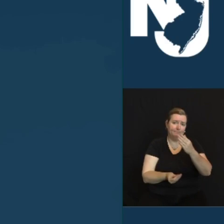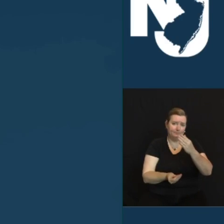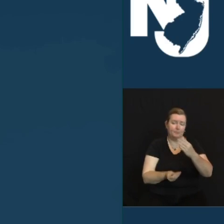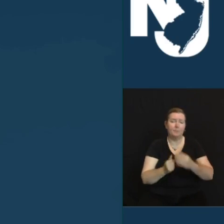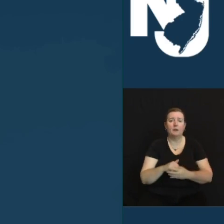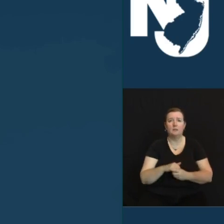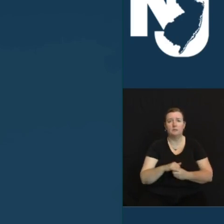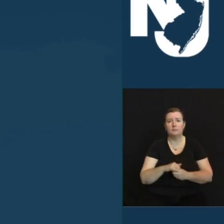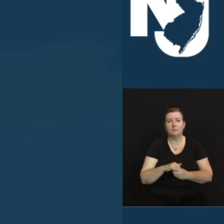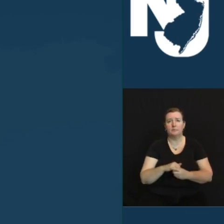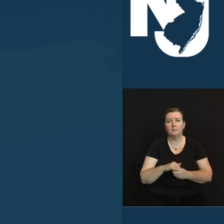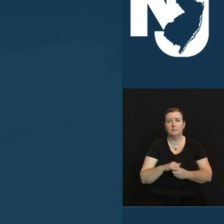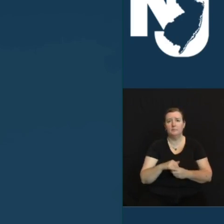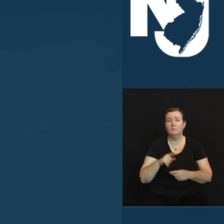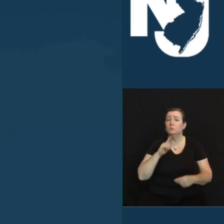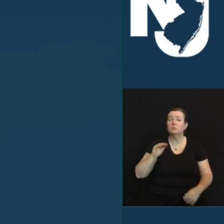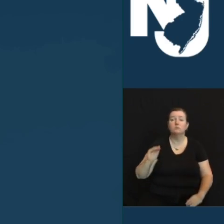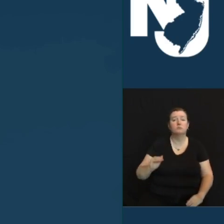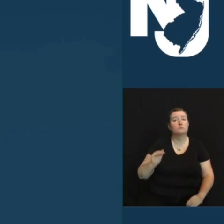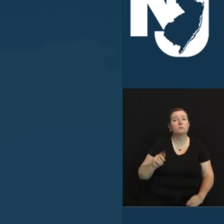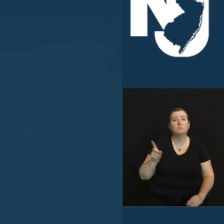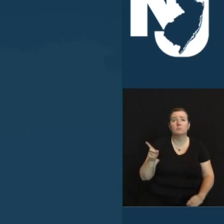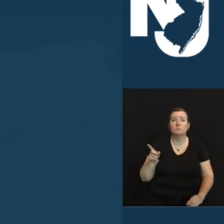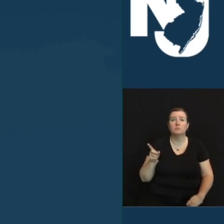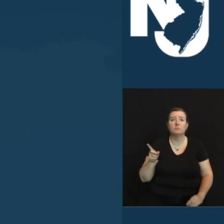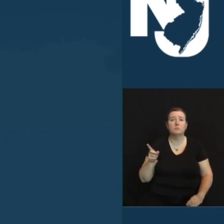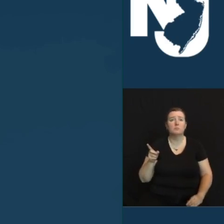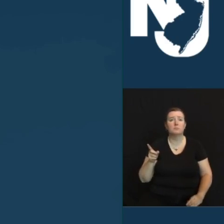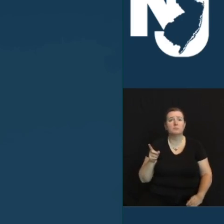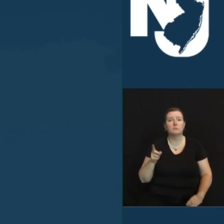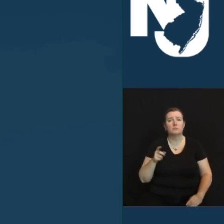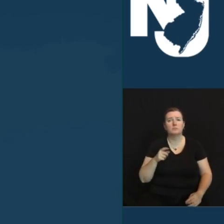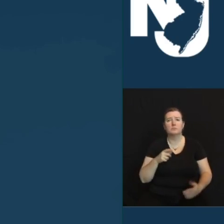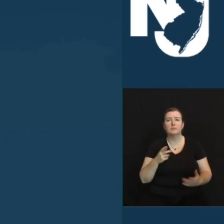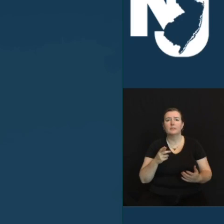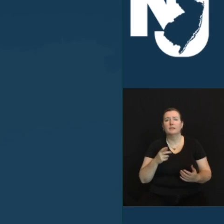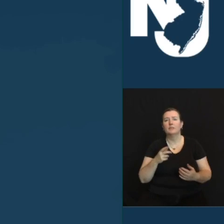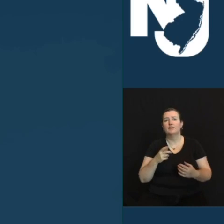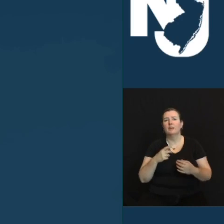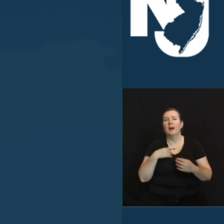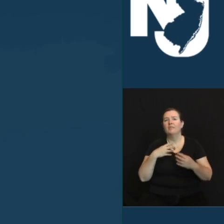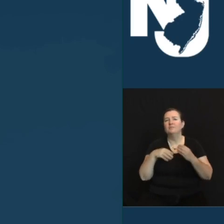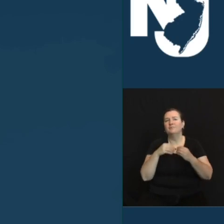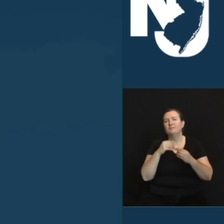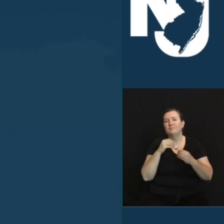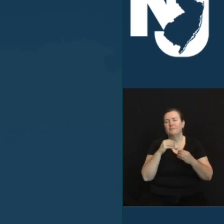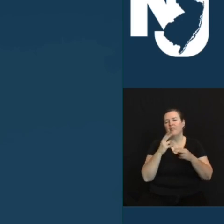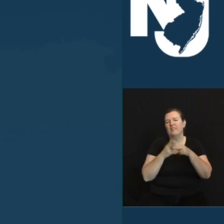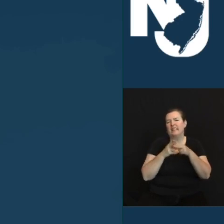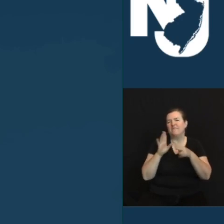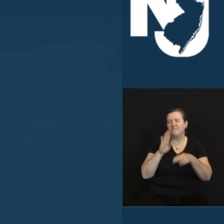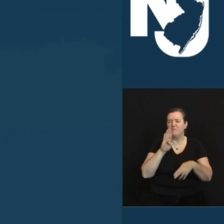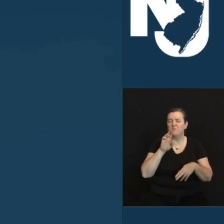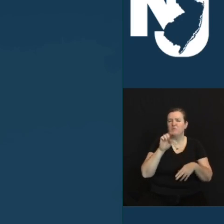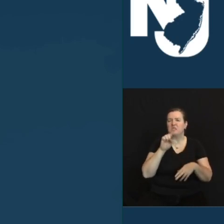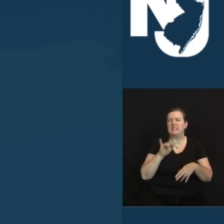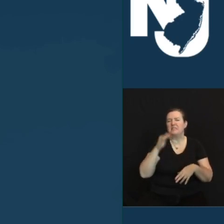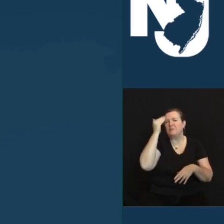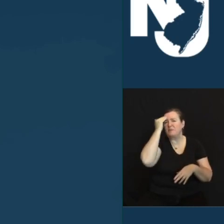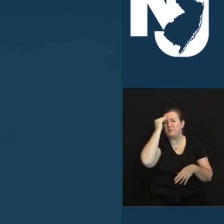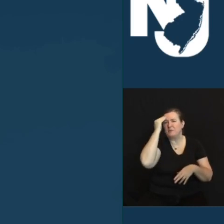a child because he was always moving from one thing to another. He carried that same momentum through adulthood as a residential real